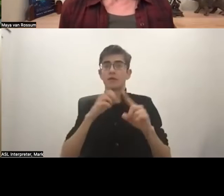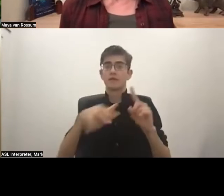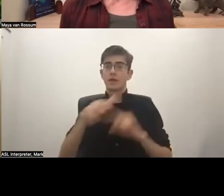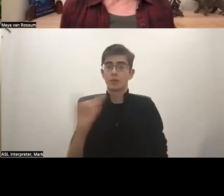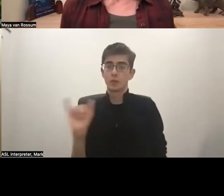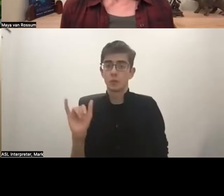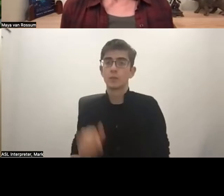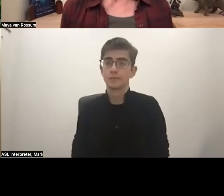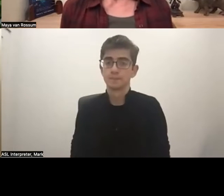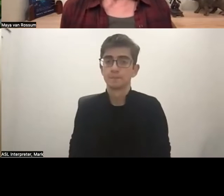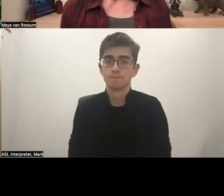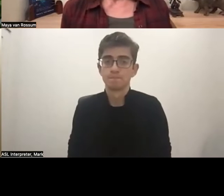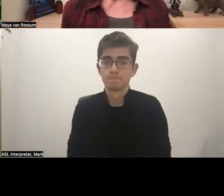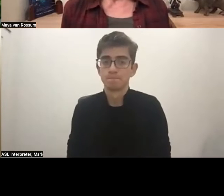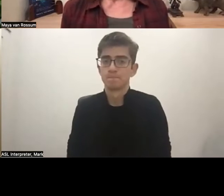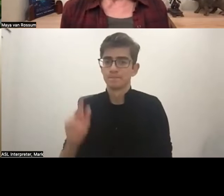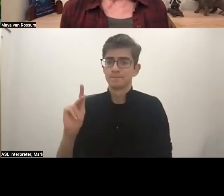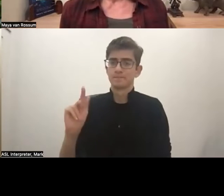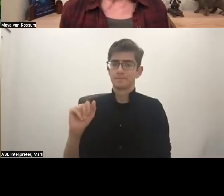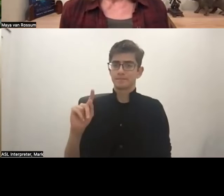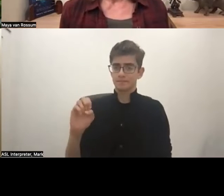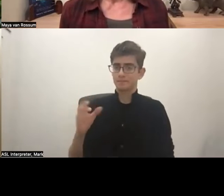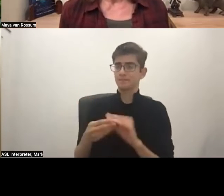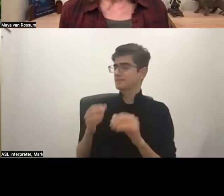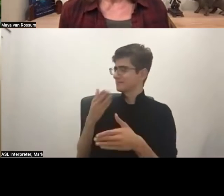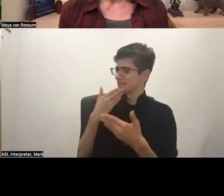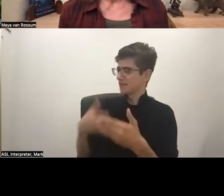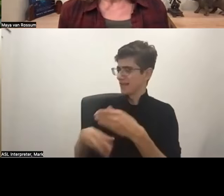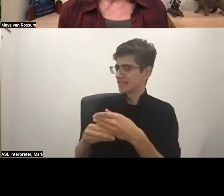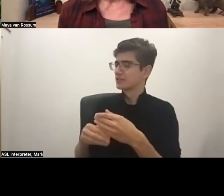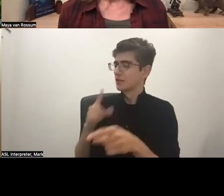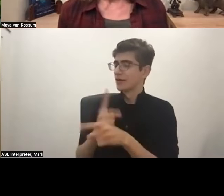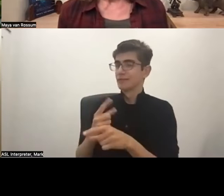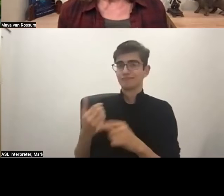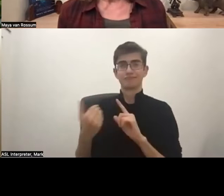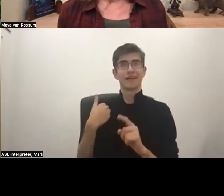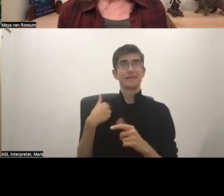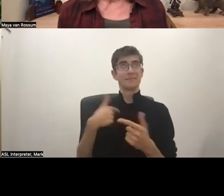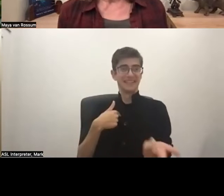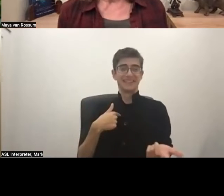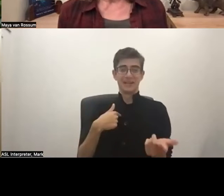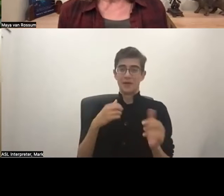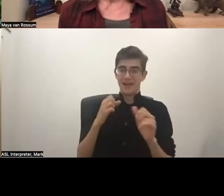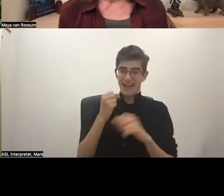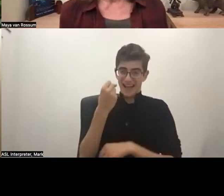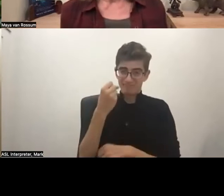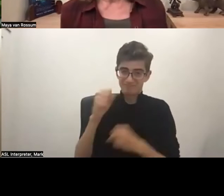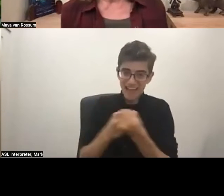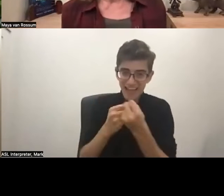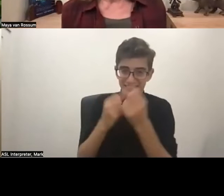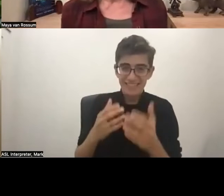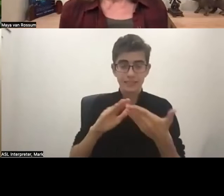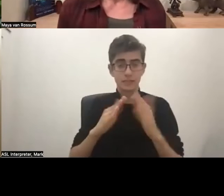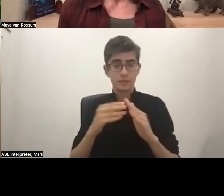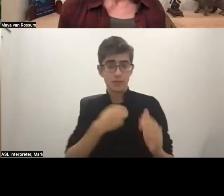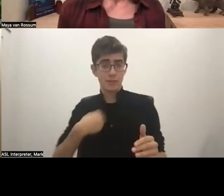Yeah, thanks for adding that. And that to me makes me think of why it's so important for advocates and community members to understand that government does have